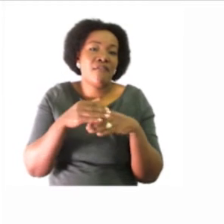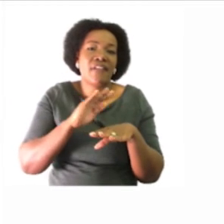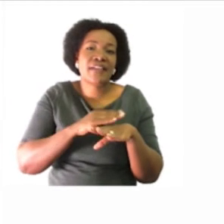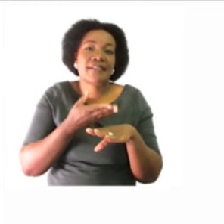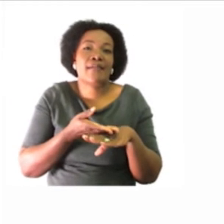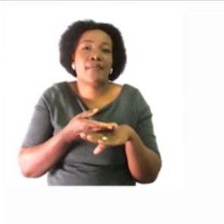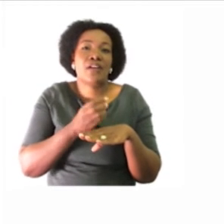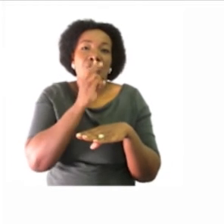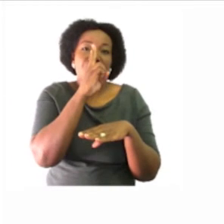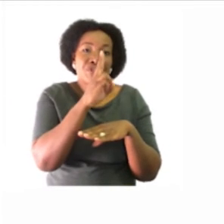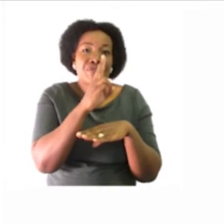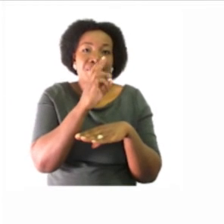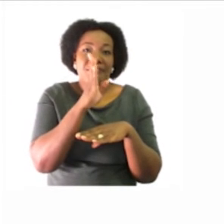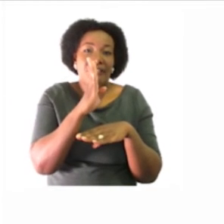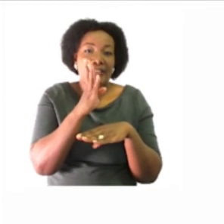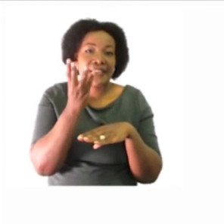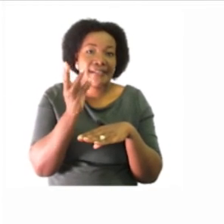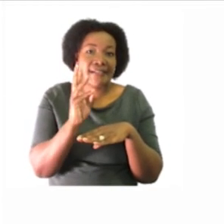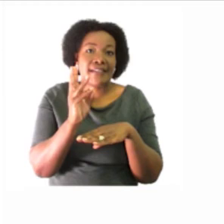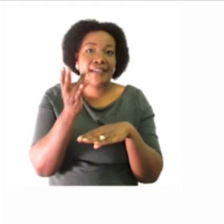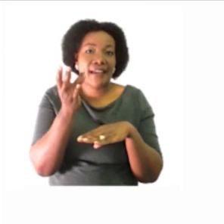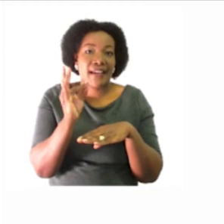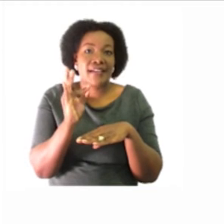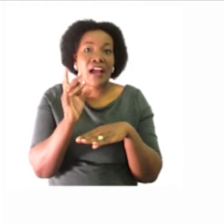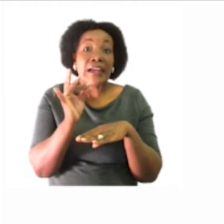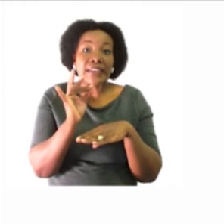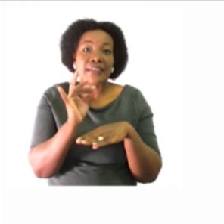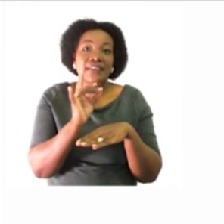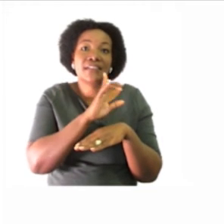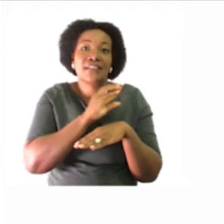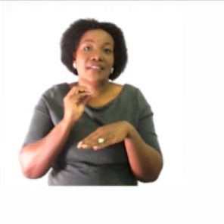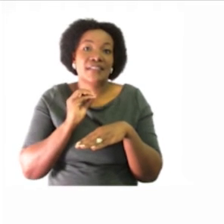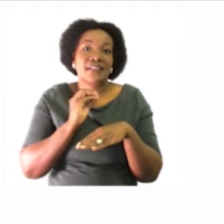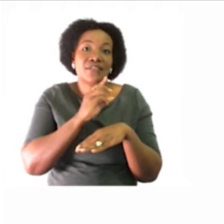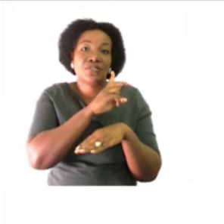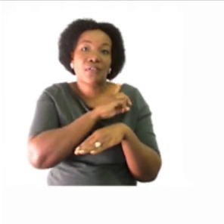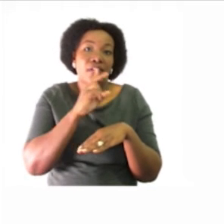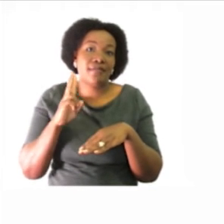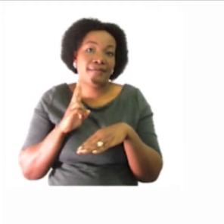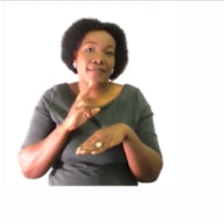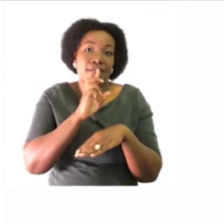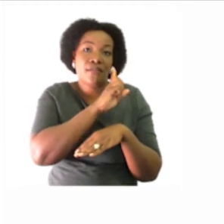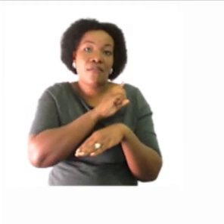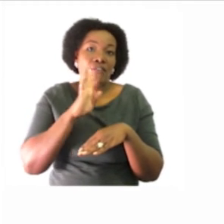example, 2, 4, 6, 8, 10, 12, 14,